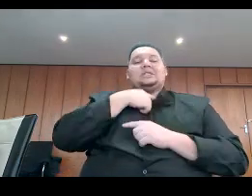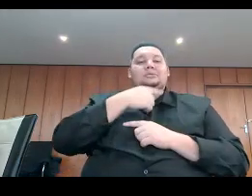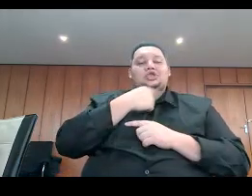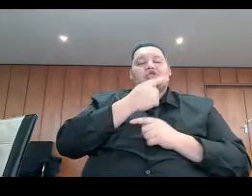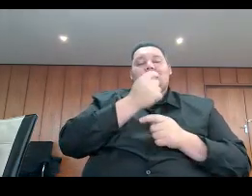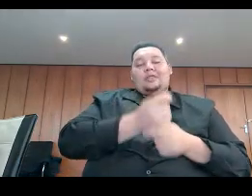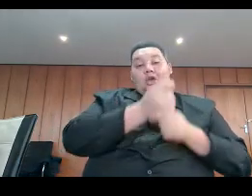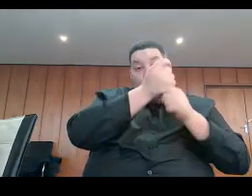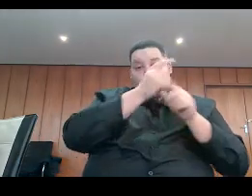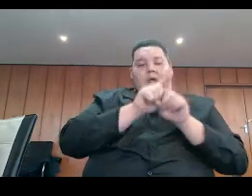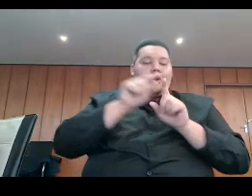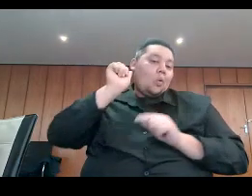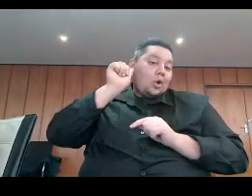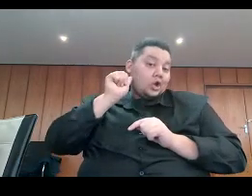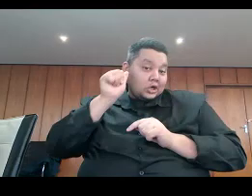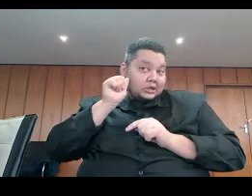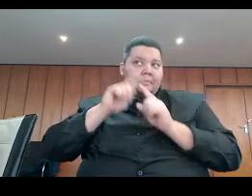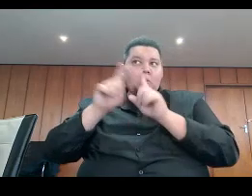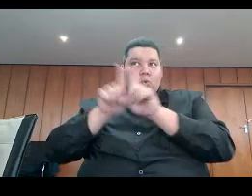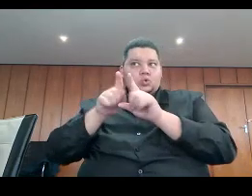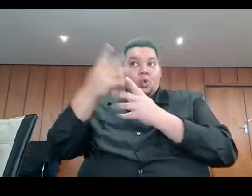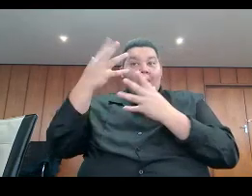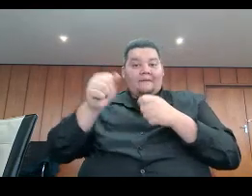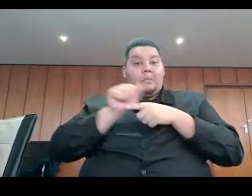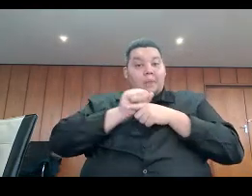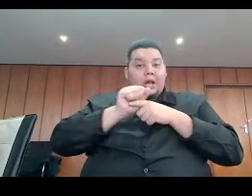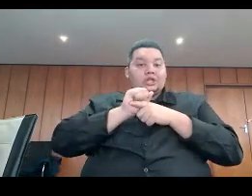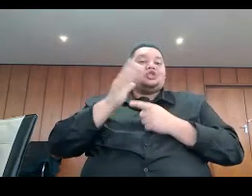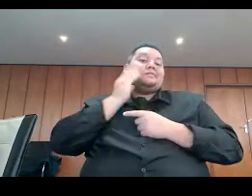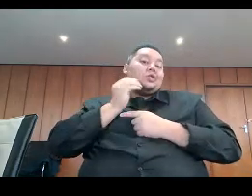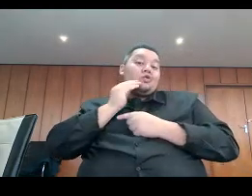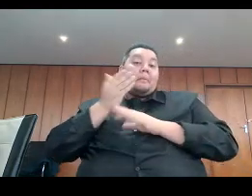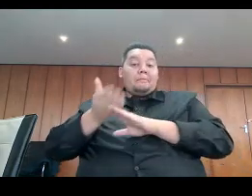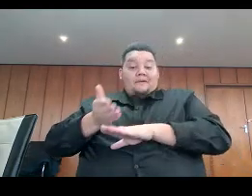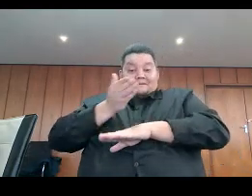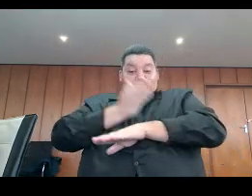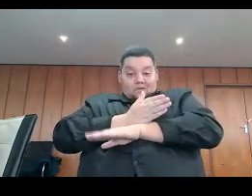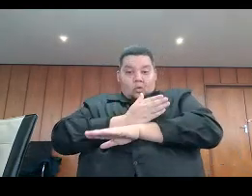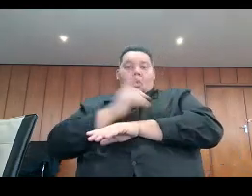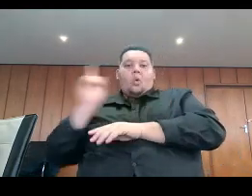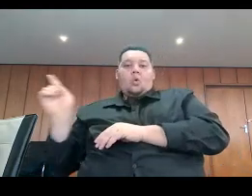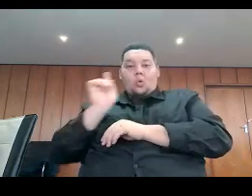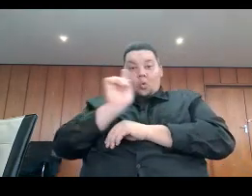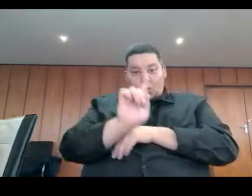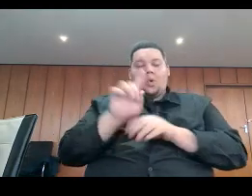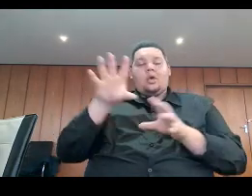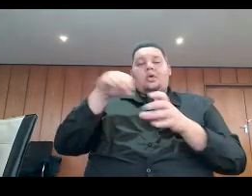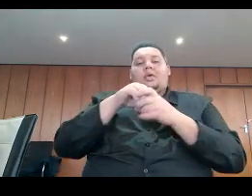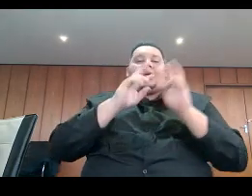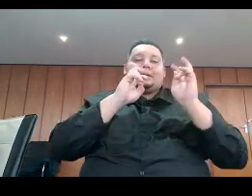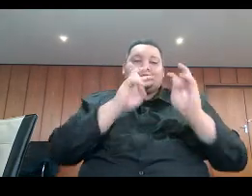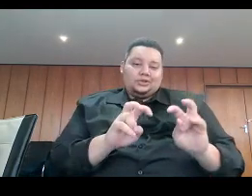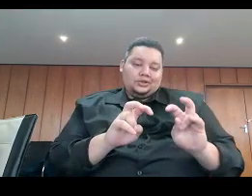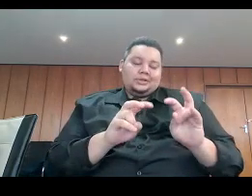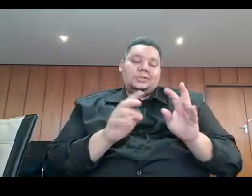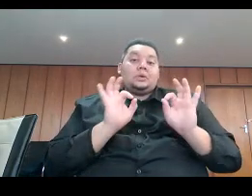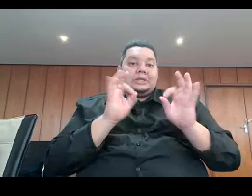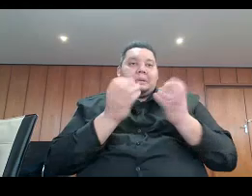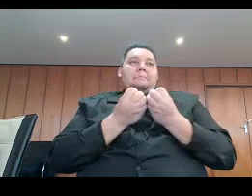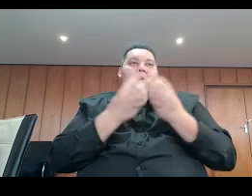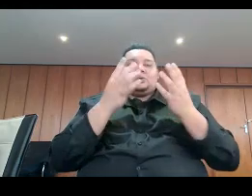And you actually have a practitioner experience before you even came to do research. That's very often the case